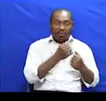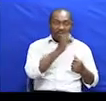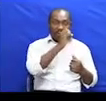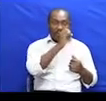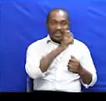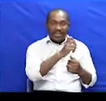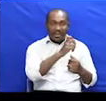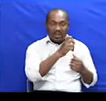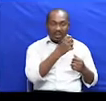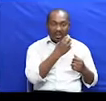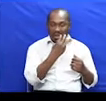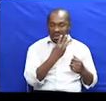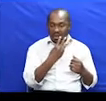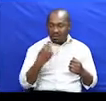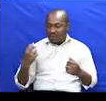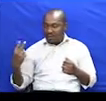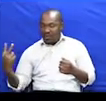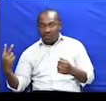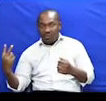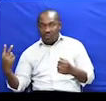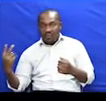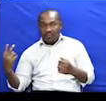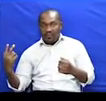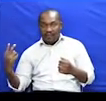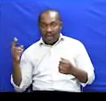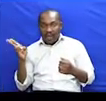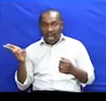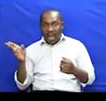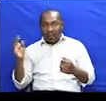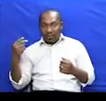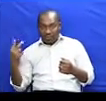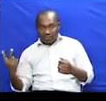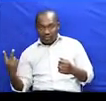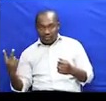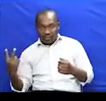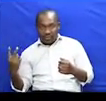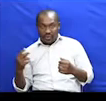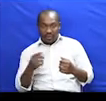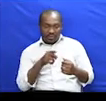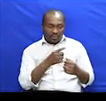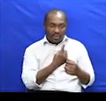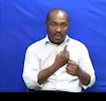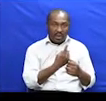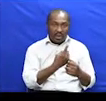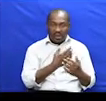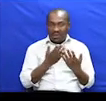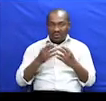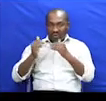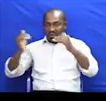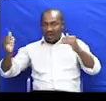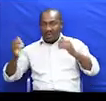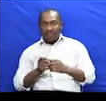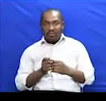2 makes it 3. There is 1 hydrogen, there is 2 hydrogen. Hydrogen also is not balanced. What